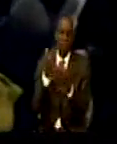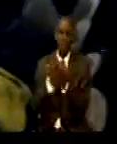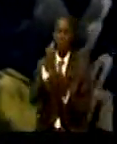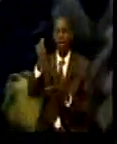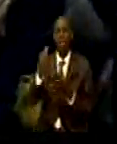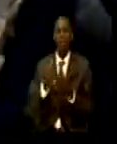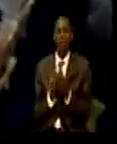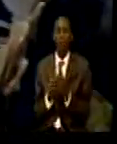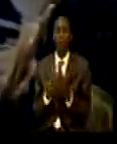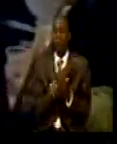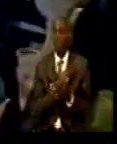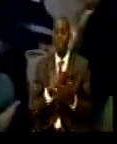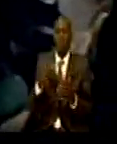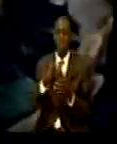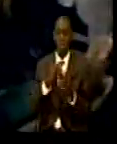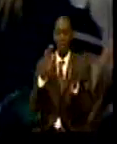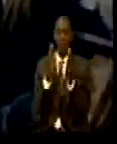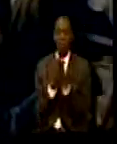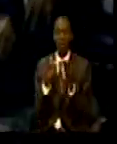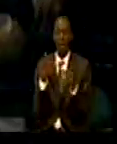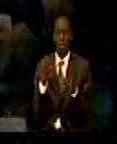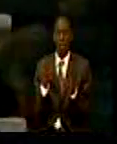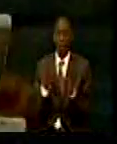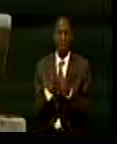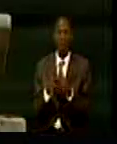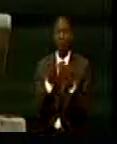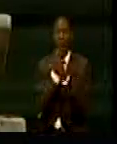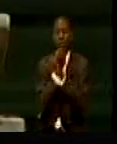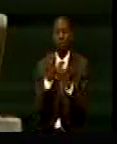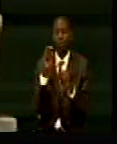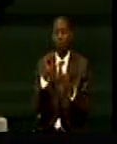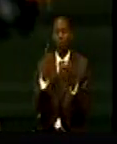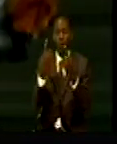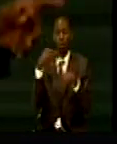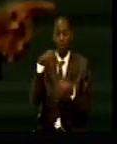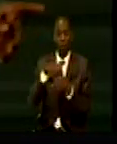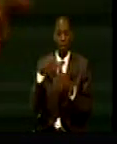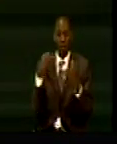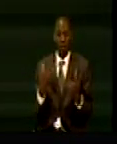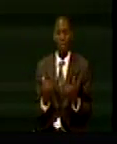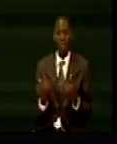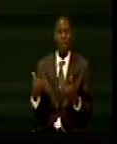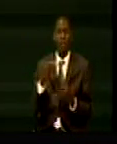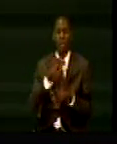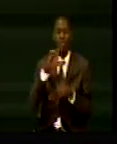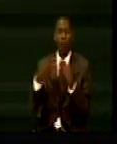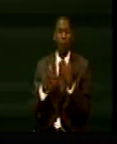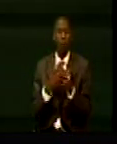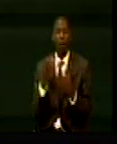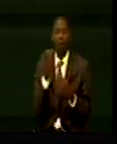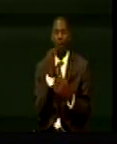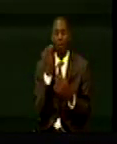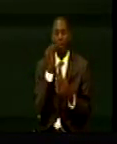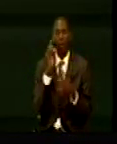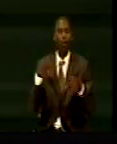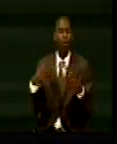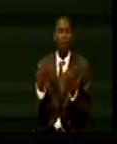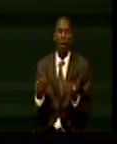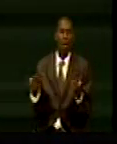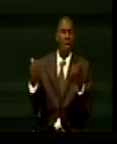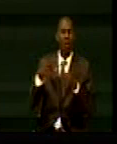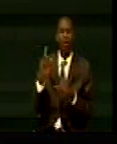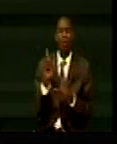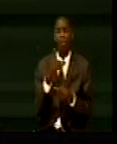I pray that as salvation comes in now, and then they go back home, they go anywhere, the power